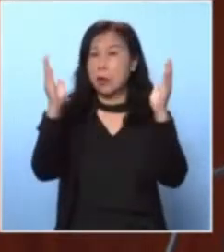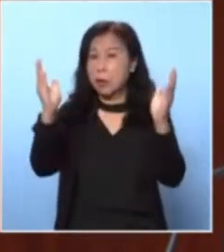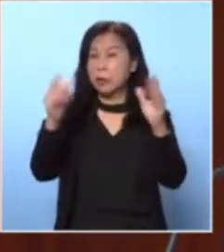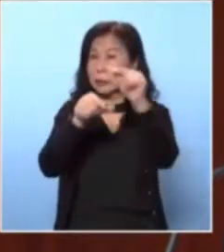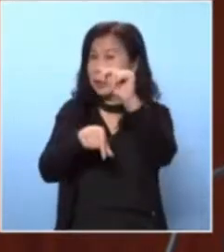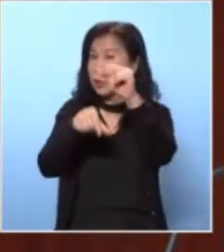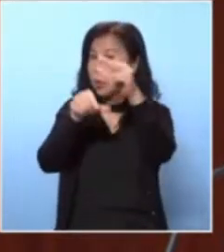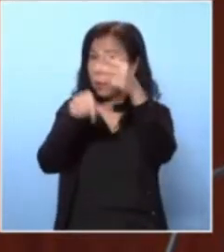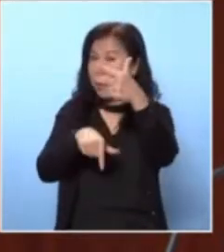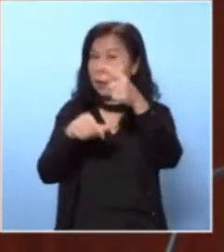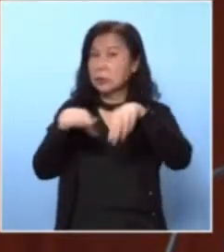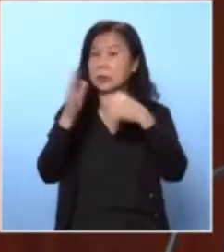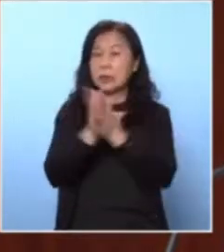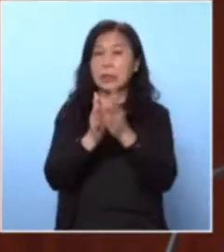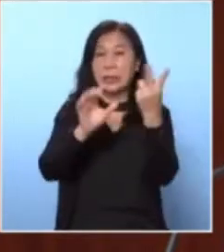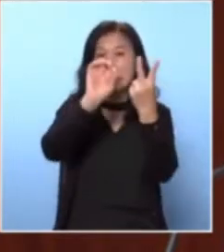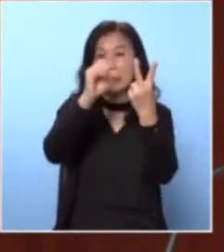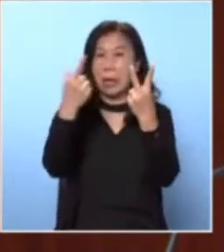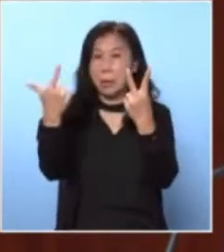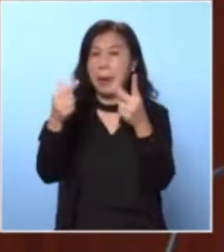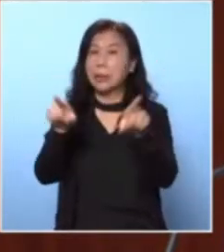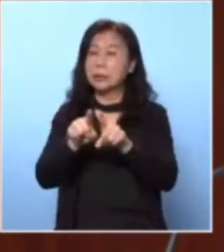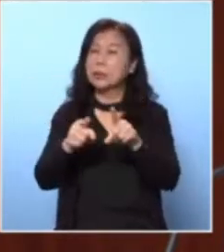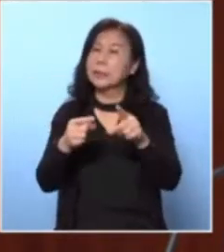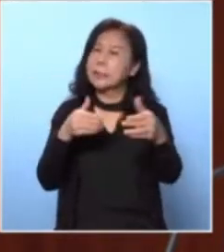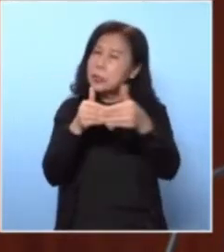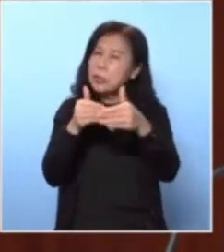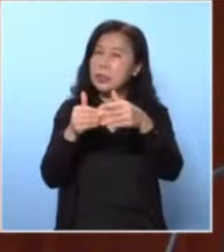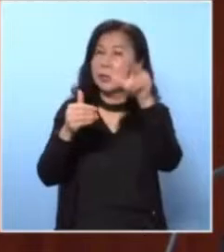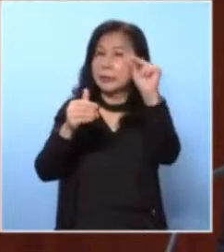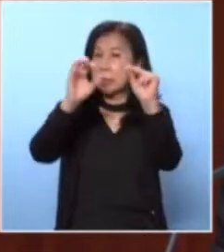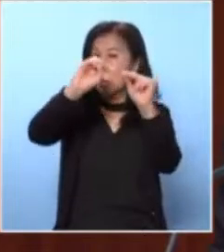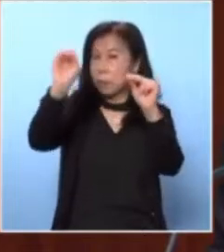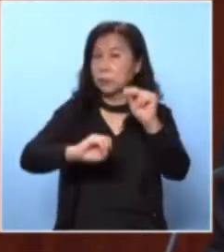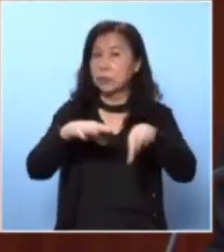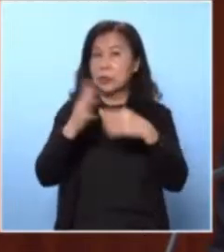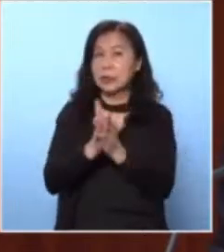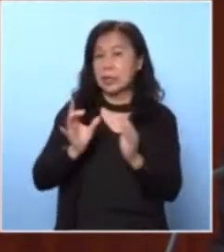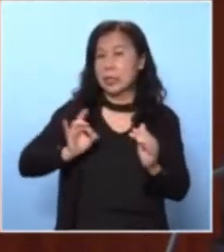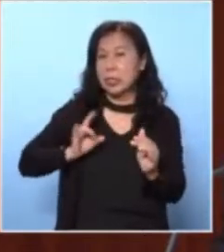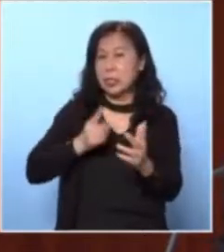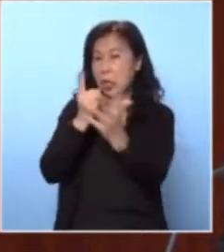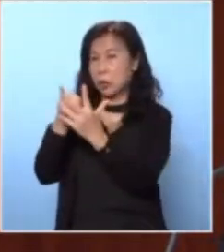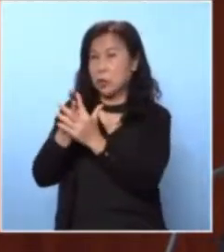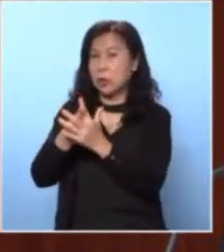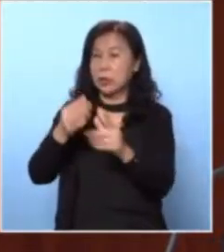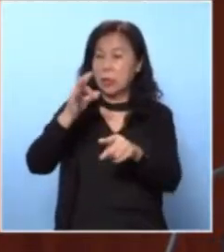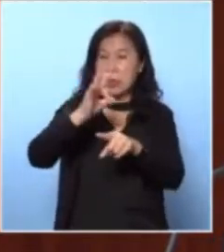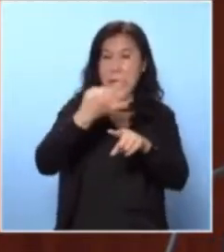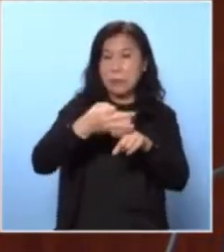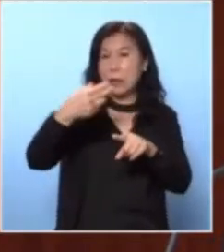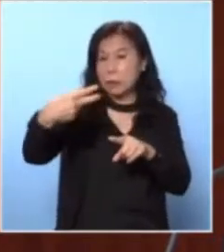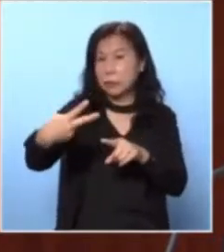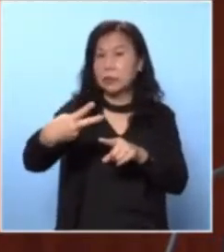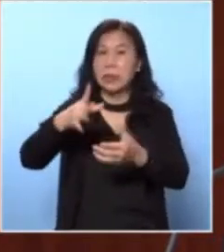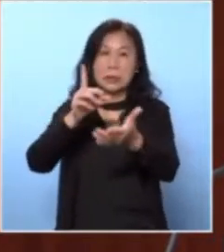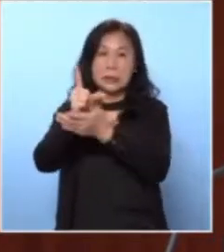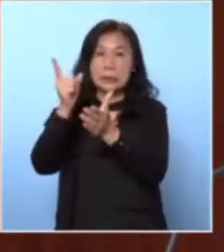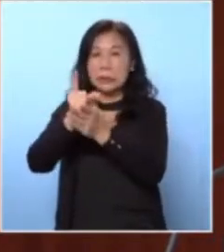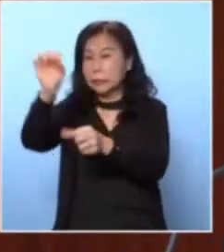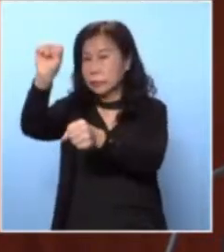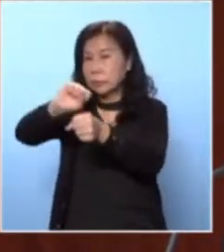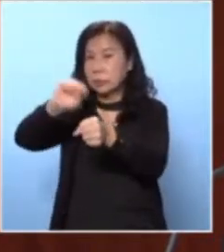level over the same period in 2018 this summer. Private consumption expenditure grew by